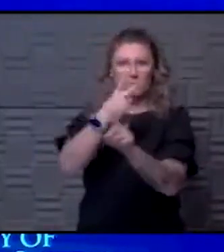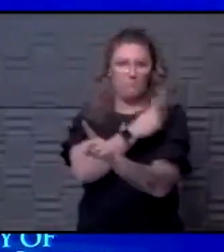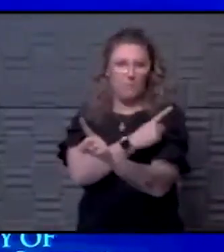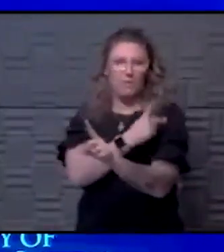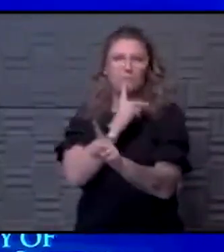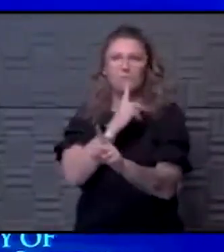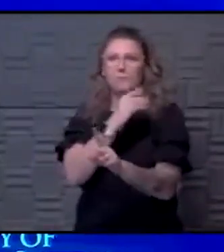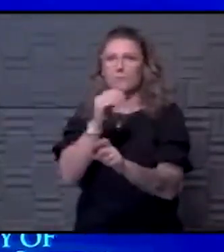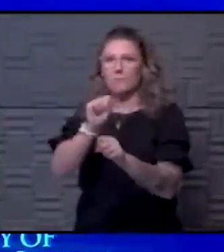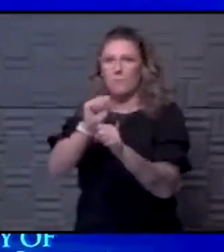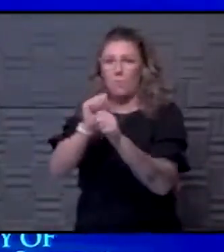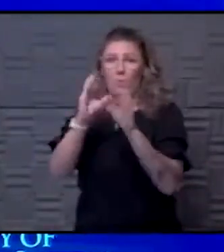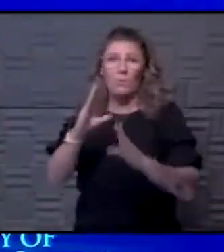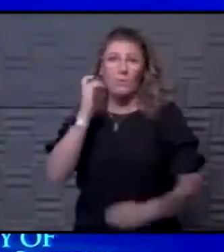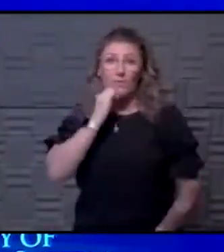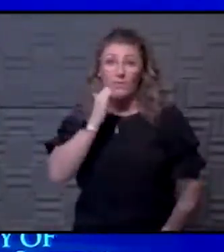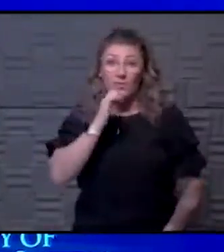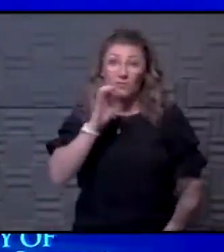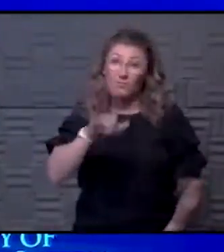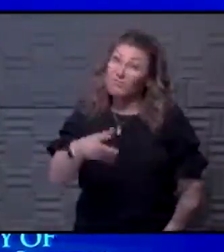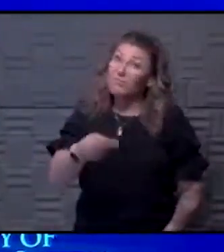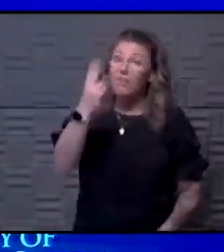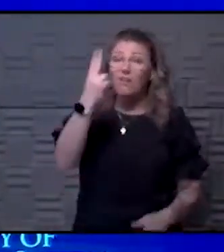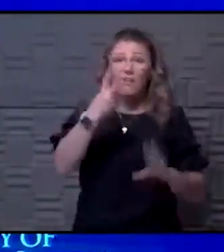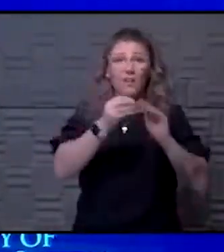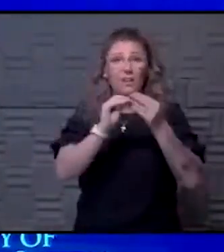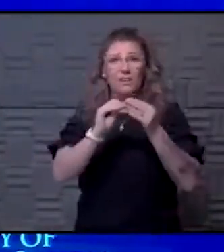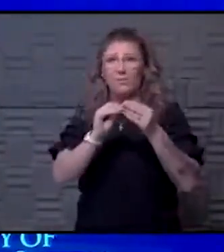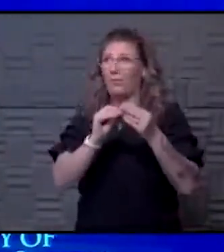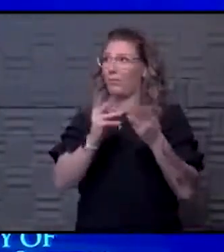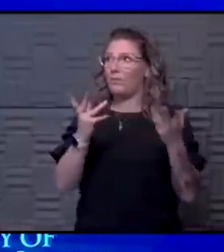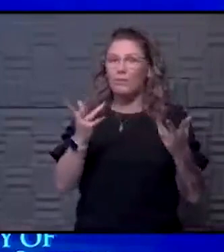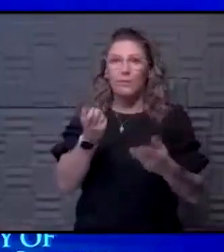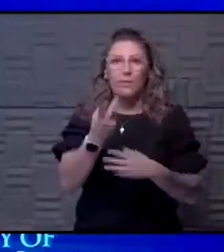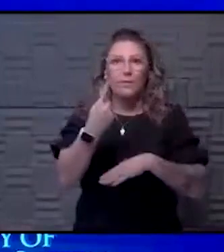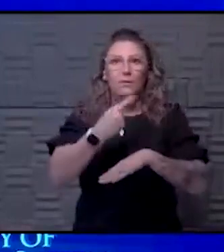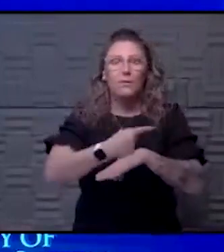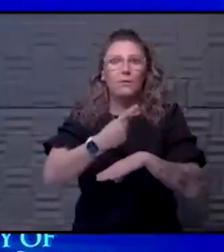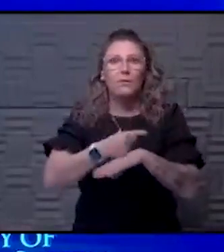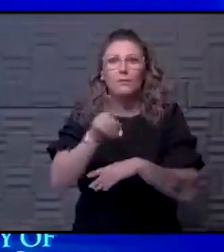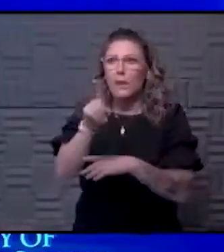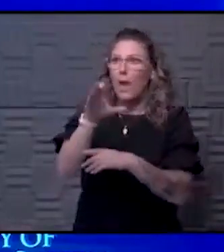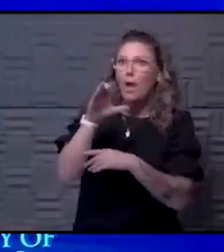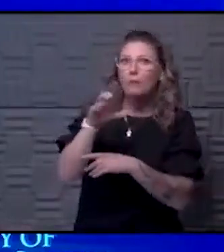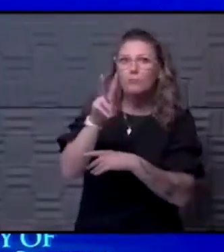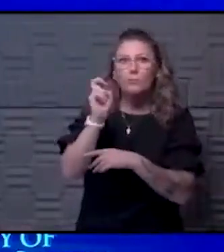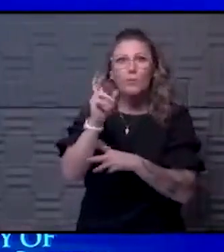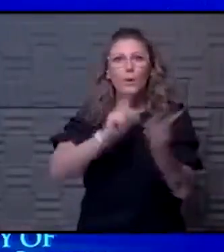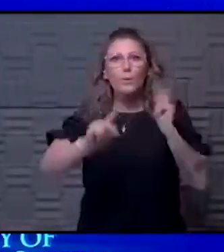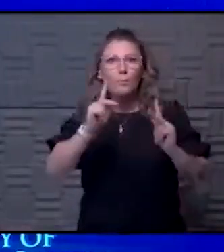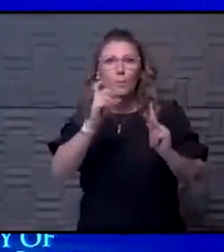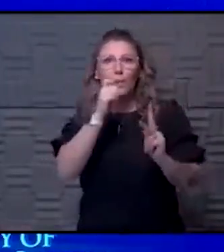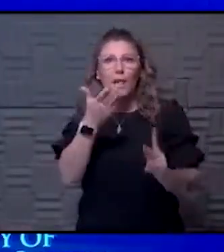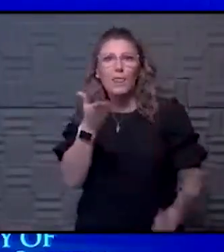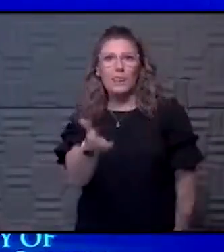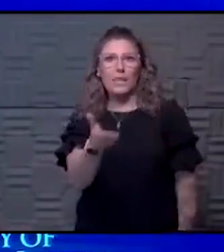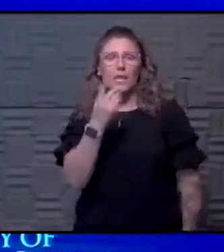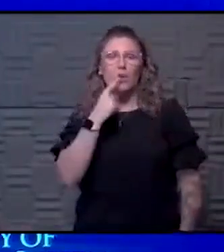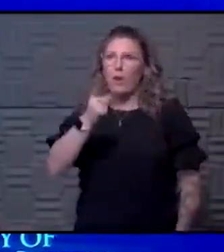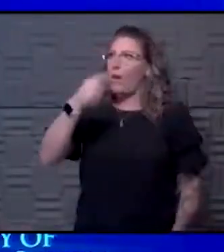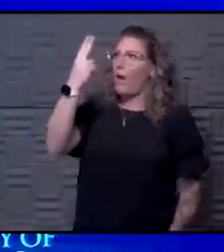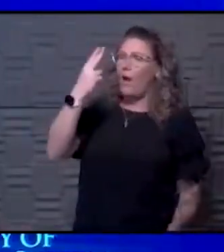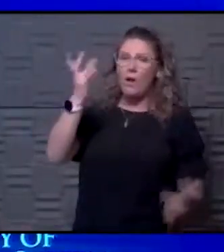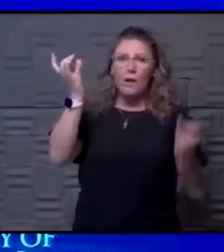day. Now, that's a pretty high number, and over a period of days, we have 100 or 100 people out with COVID-19 at the height of the